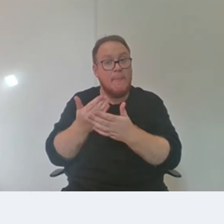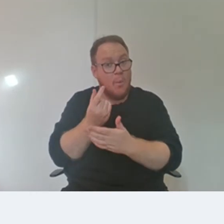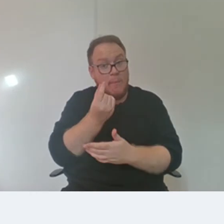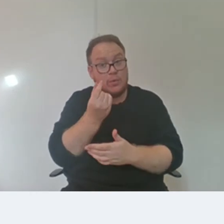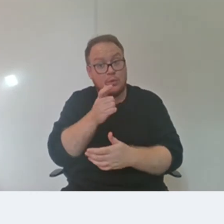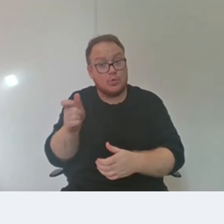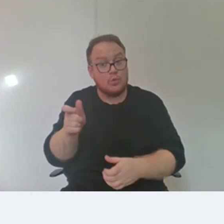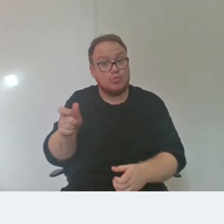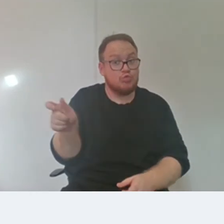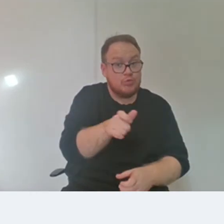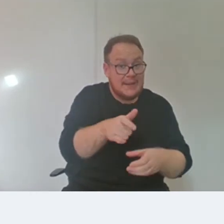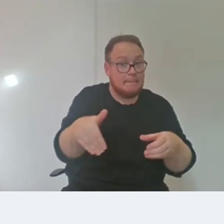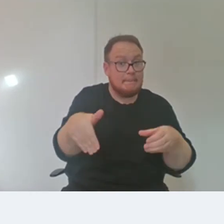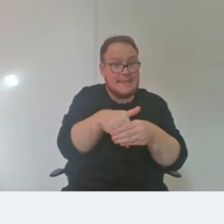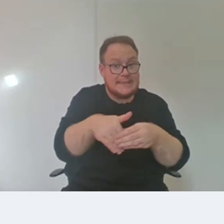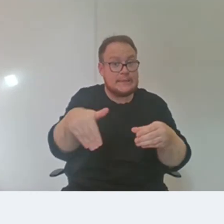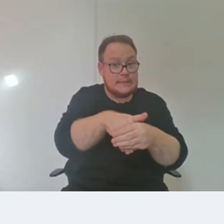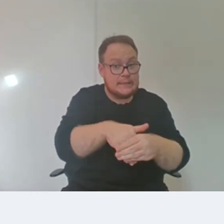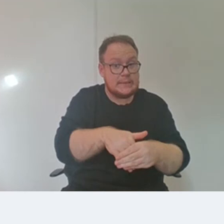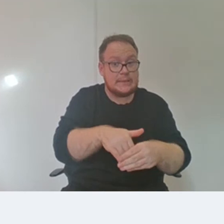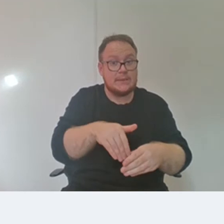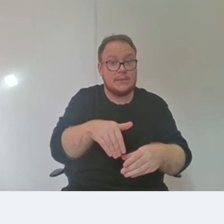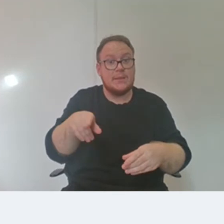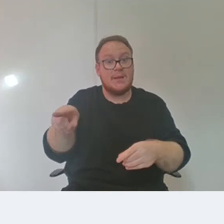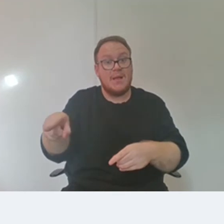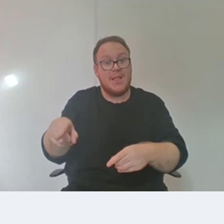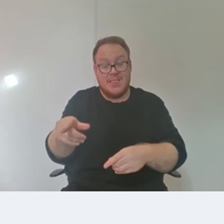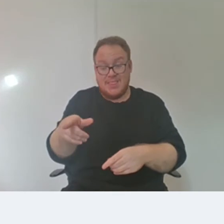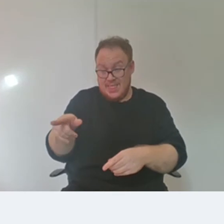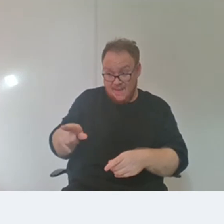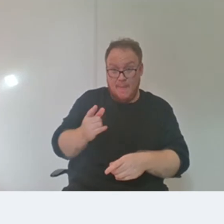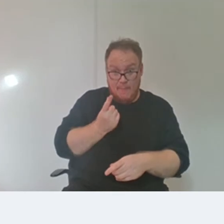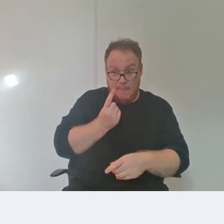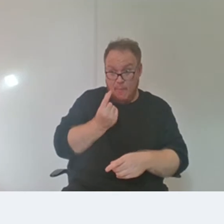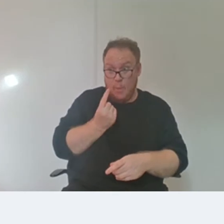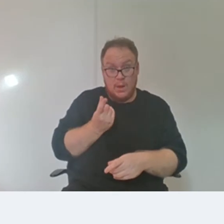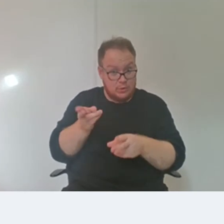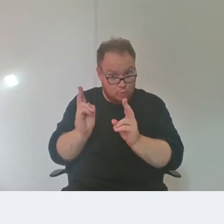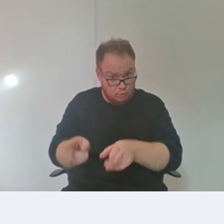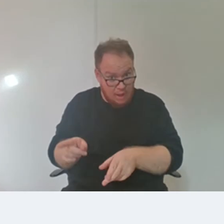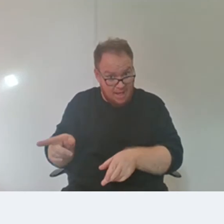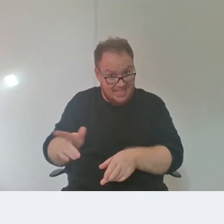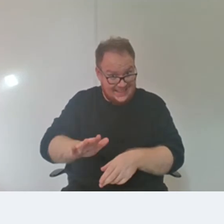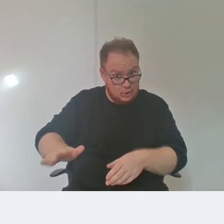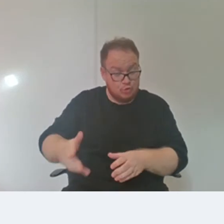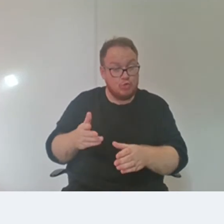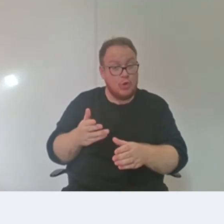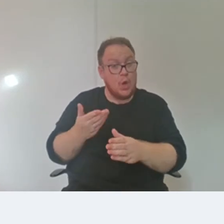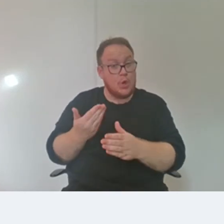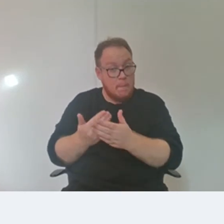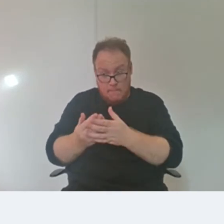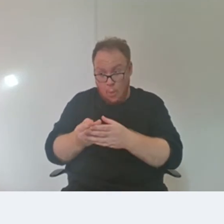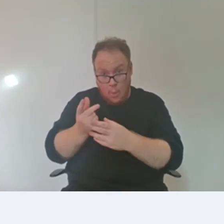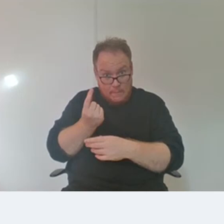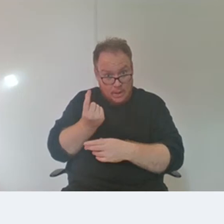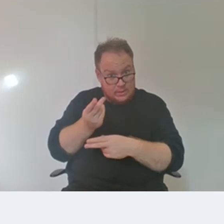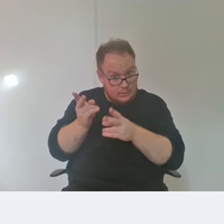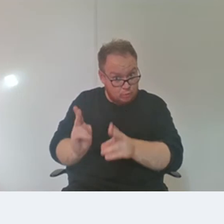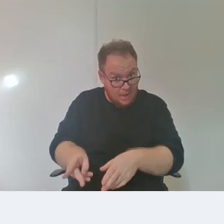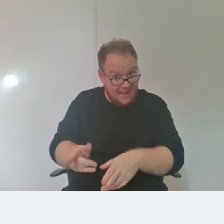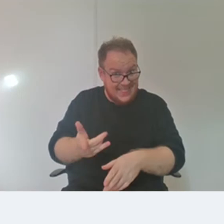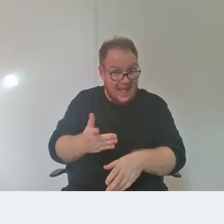likely to die. The children are more likely to die than the white population. Now, I